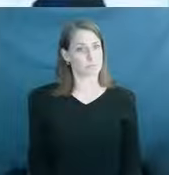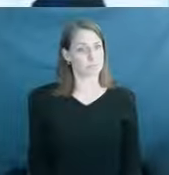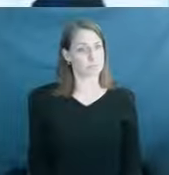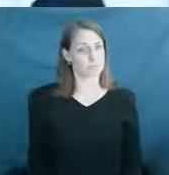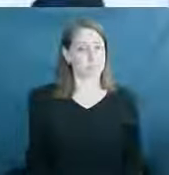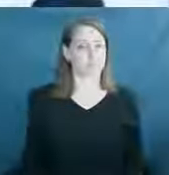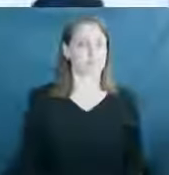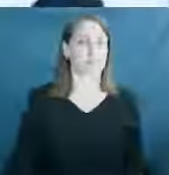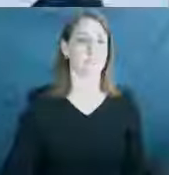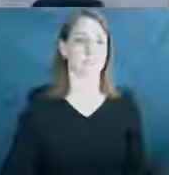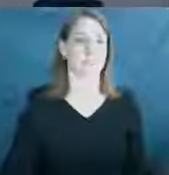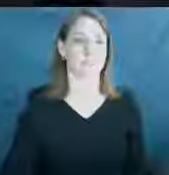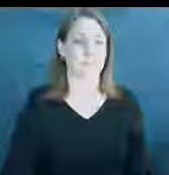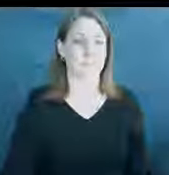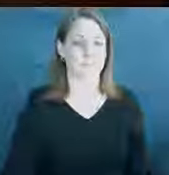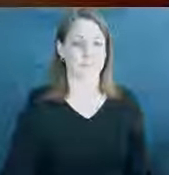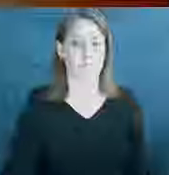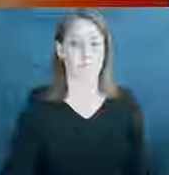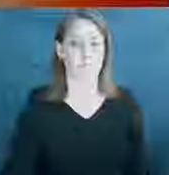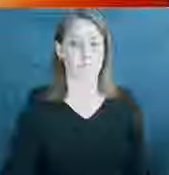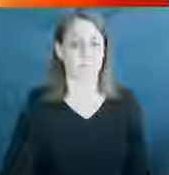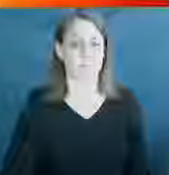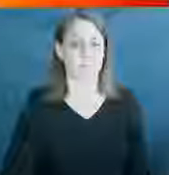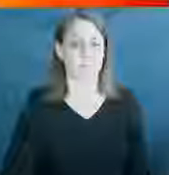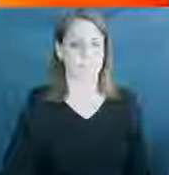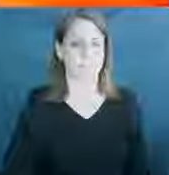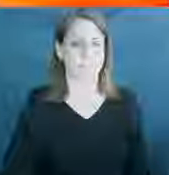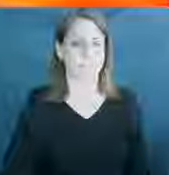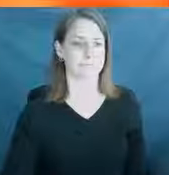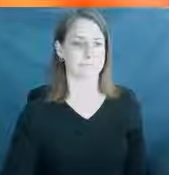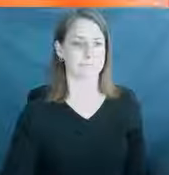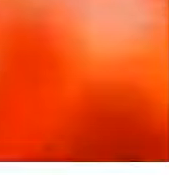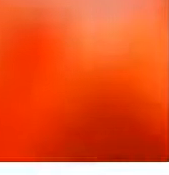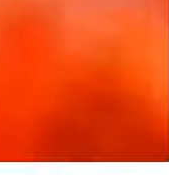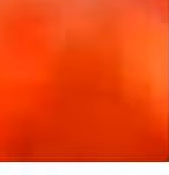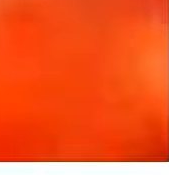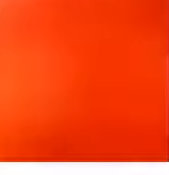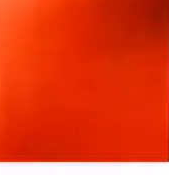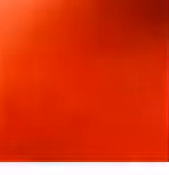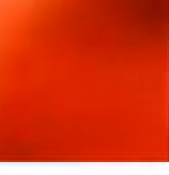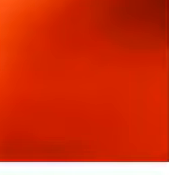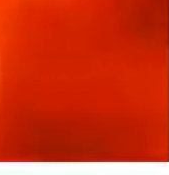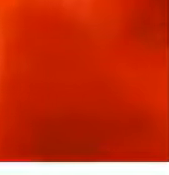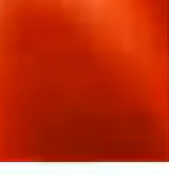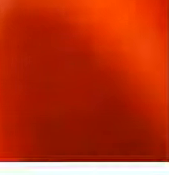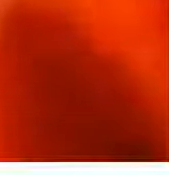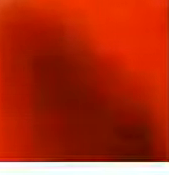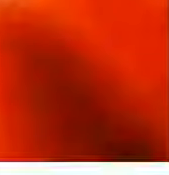I agree with that.